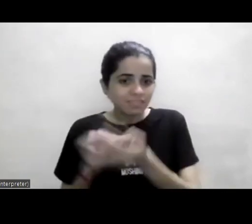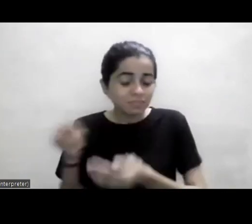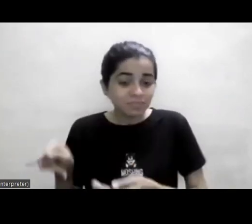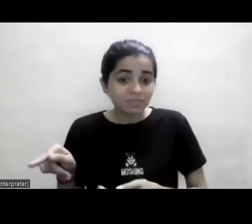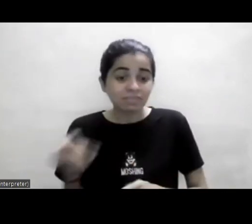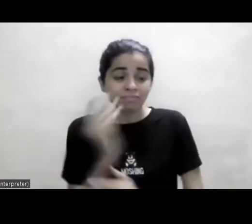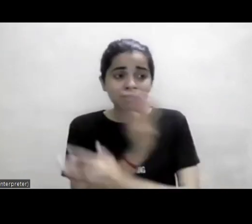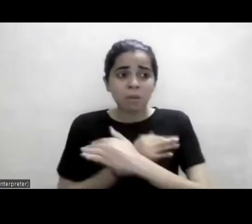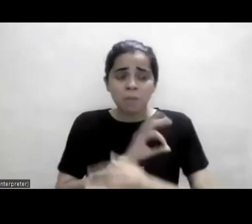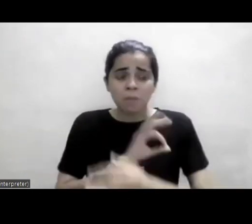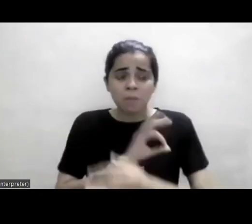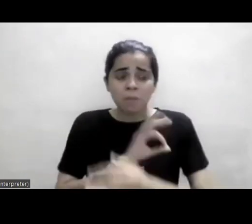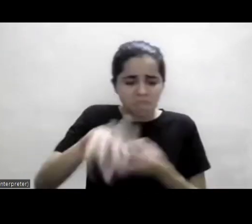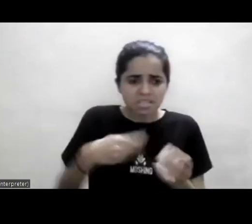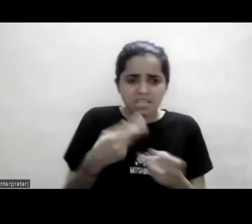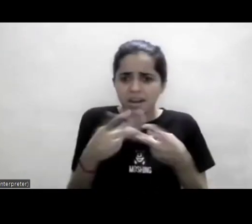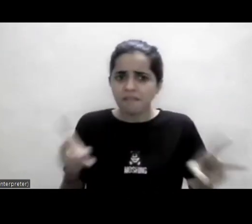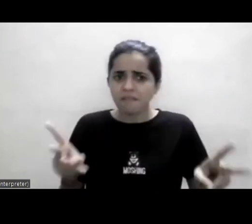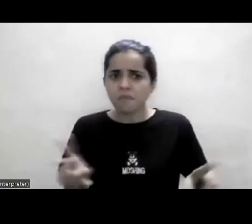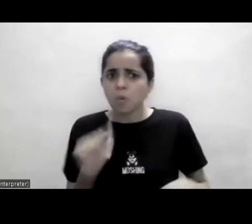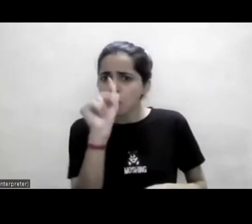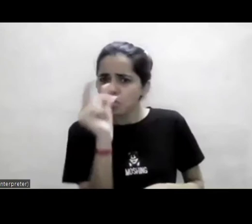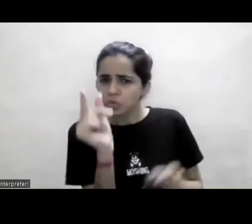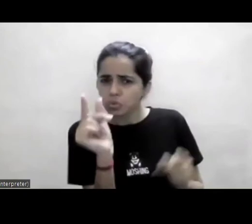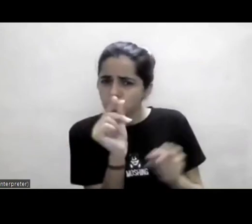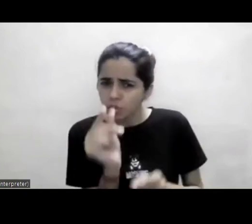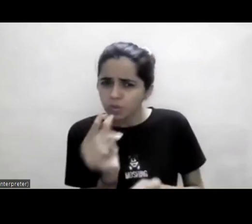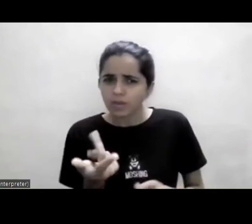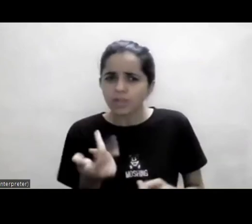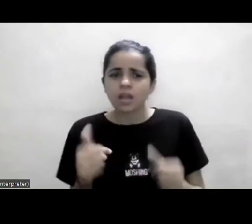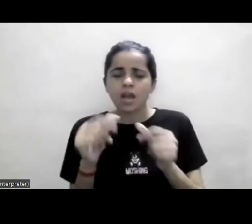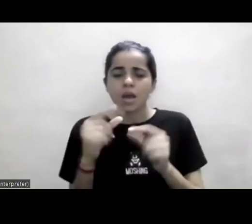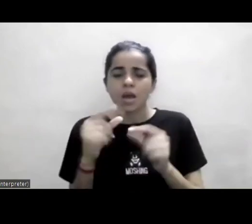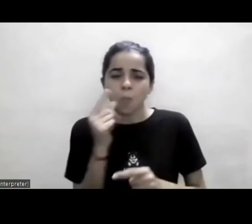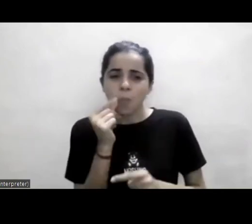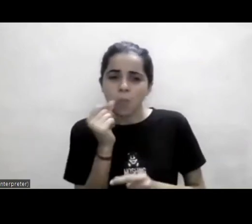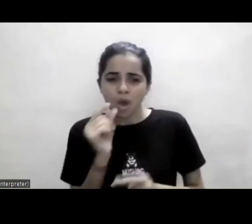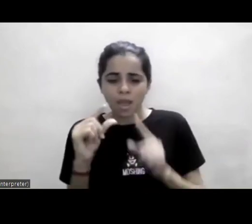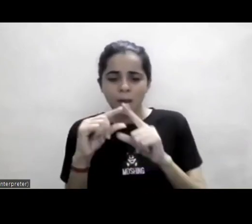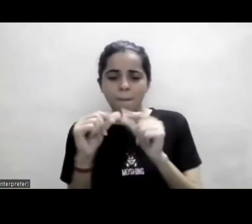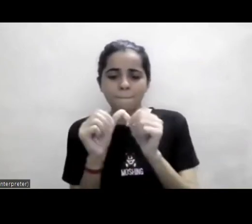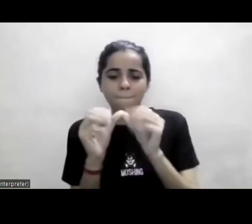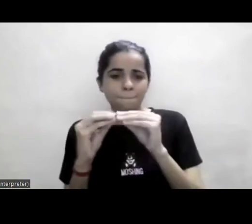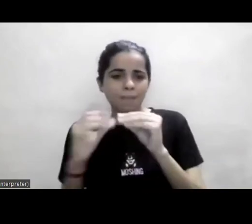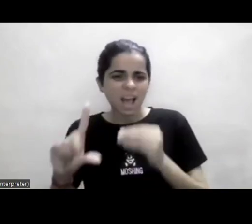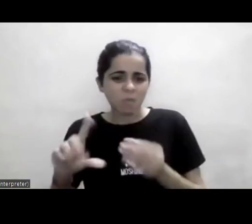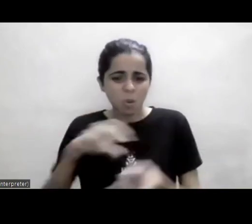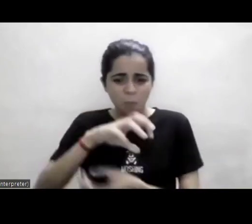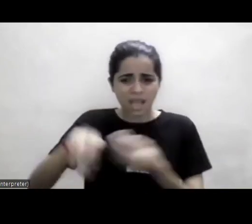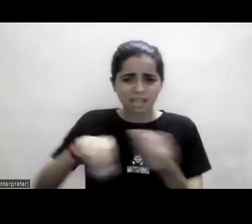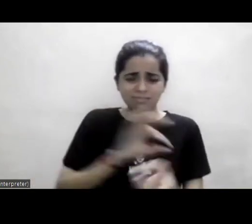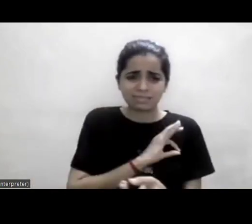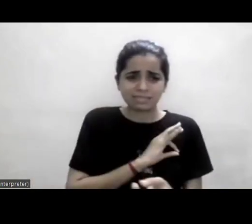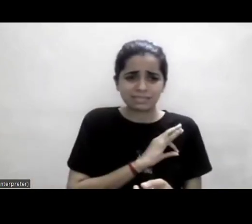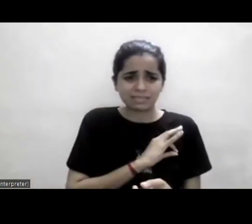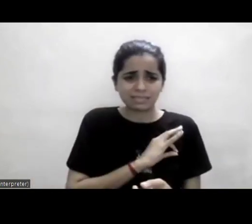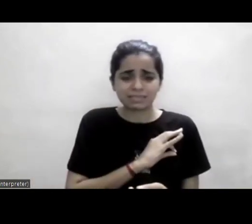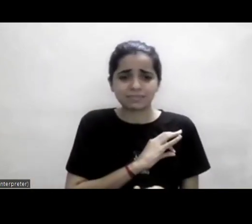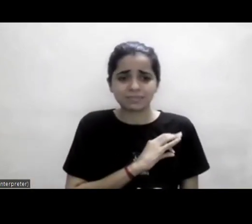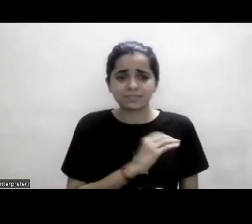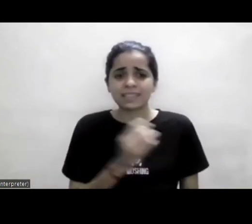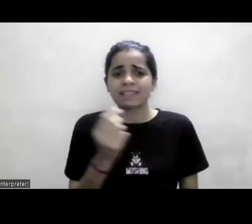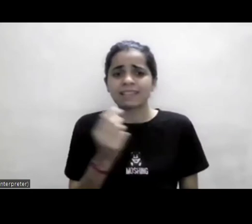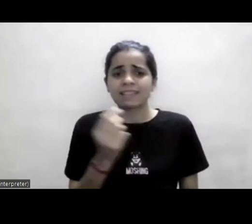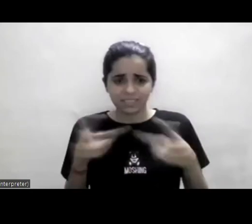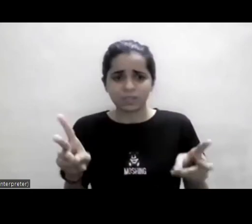right? So, but for a person like Pablo, it meant a lot. And there is another scene